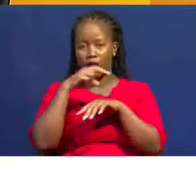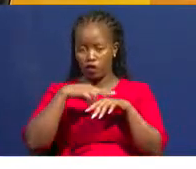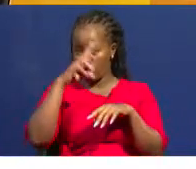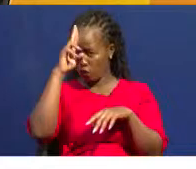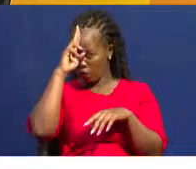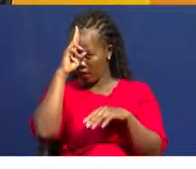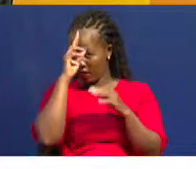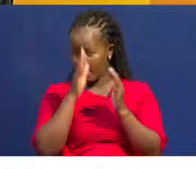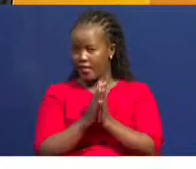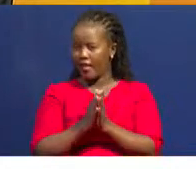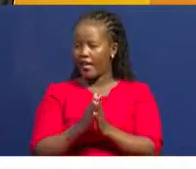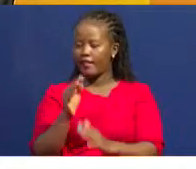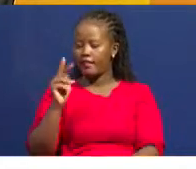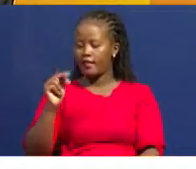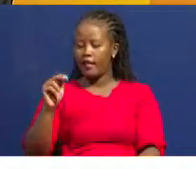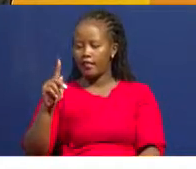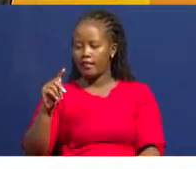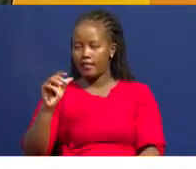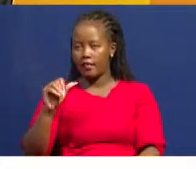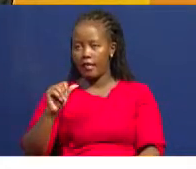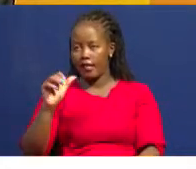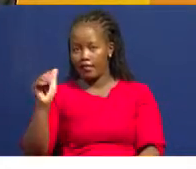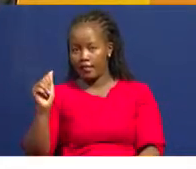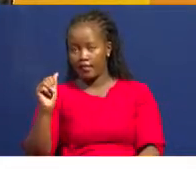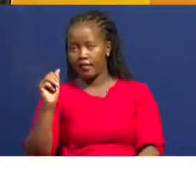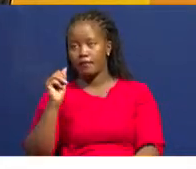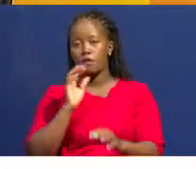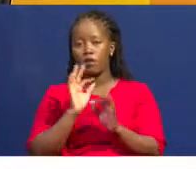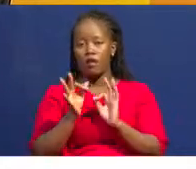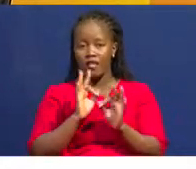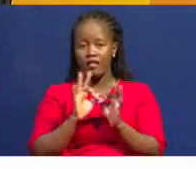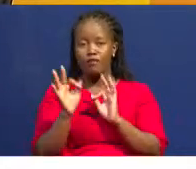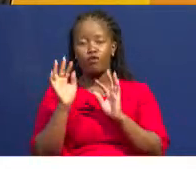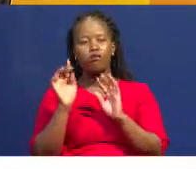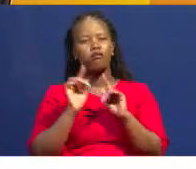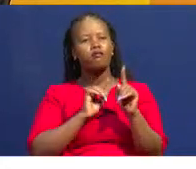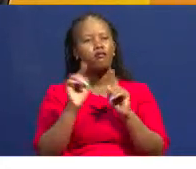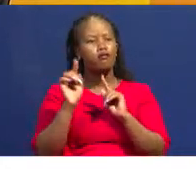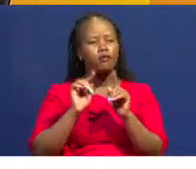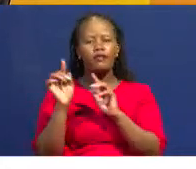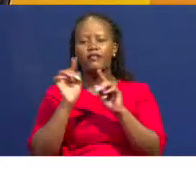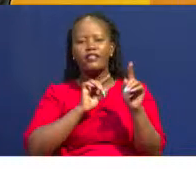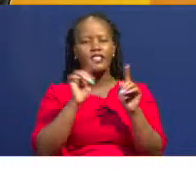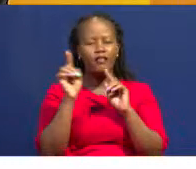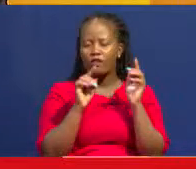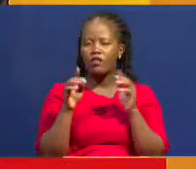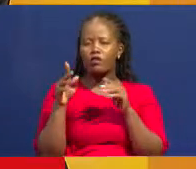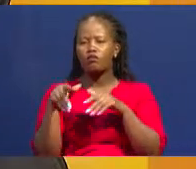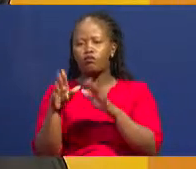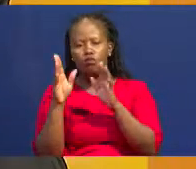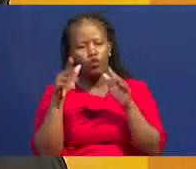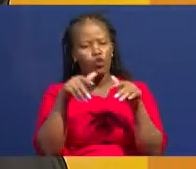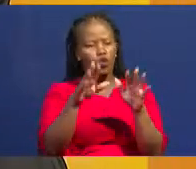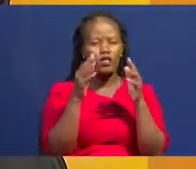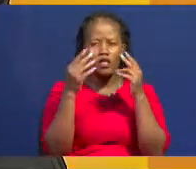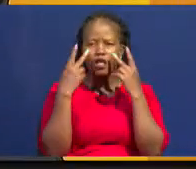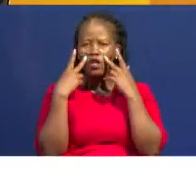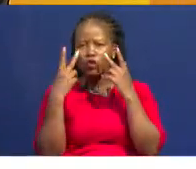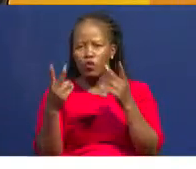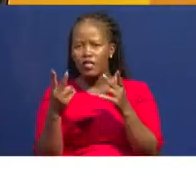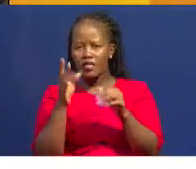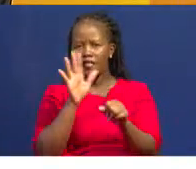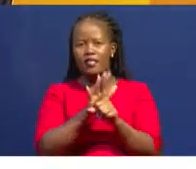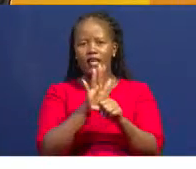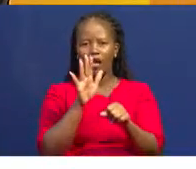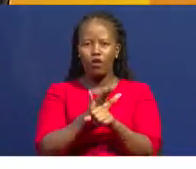Authority, and I'm sure when you go through, you travel across our roads, you find a lot of intensive campaign